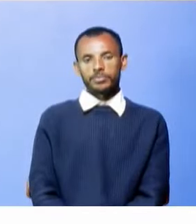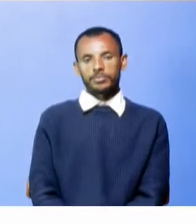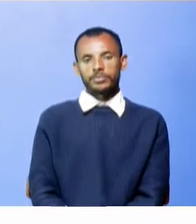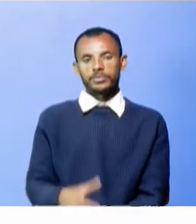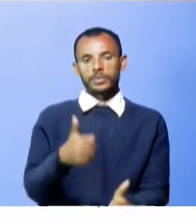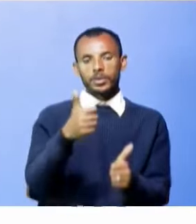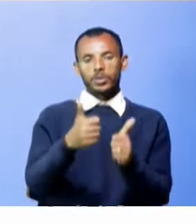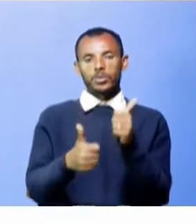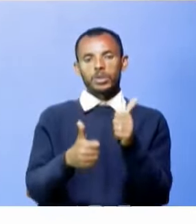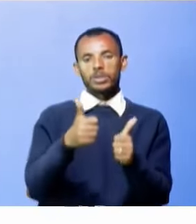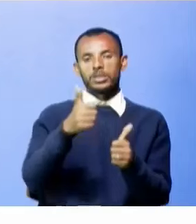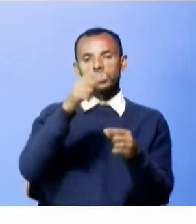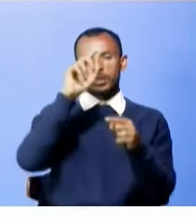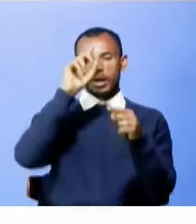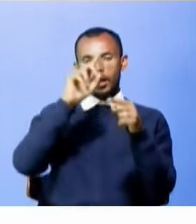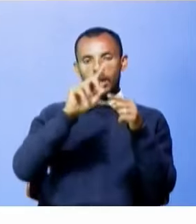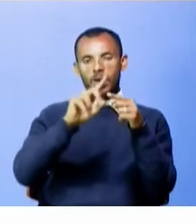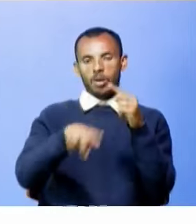which cannot